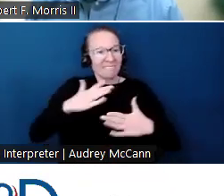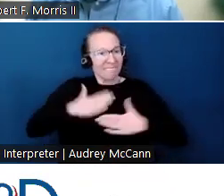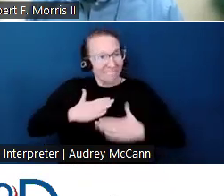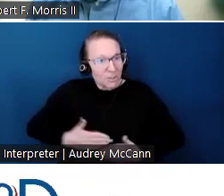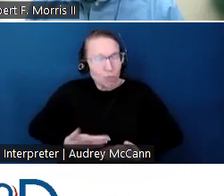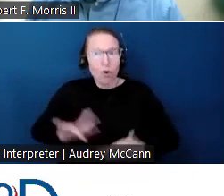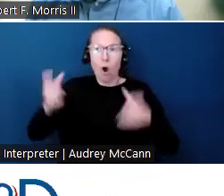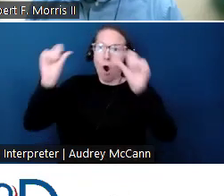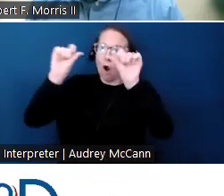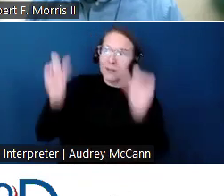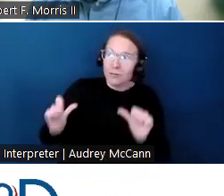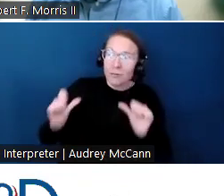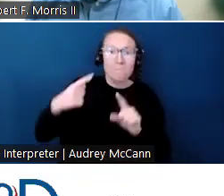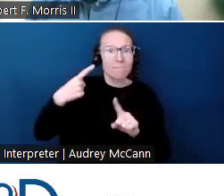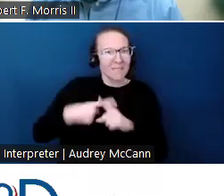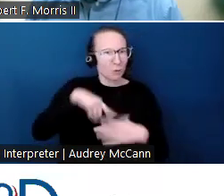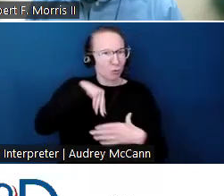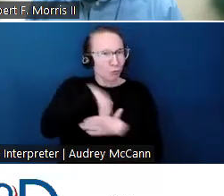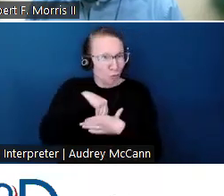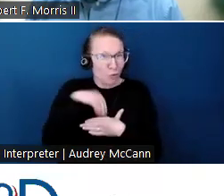also is also internal. And